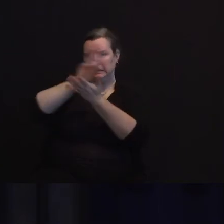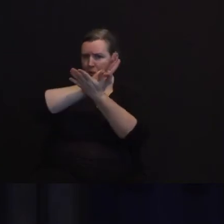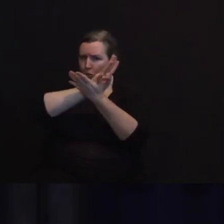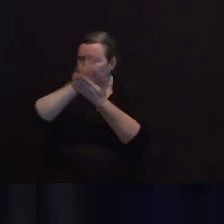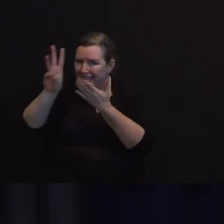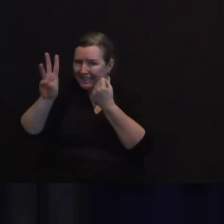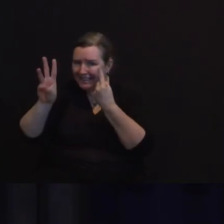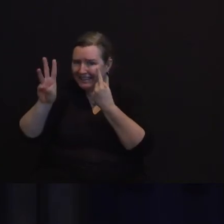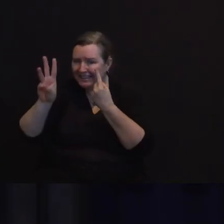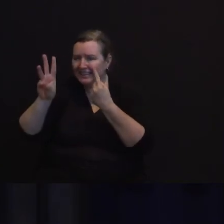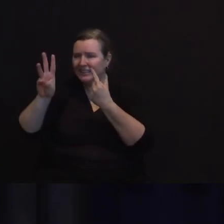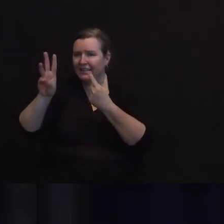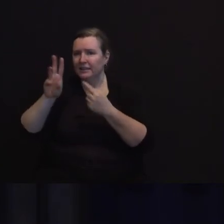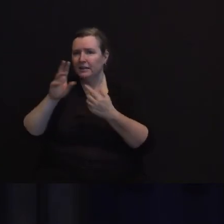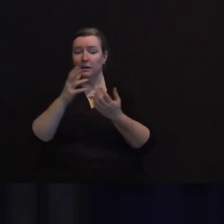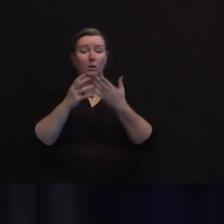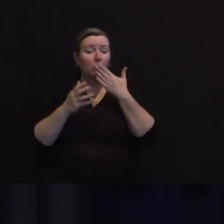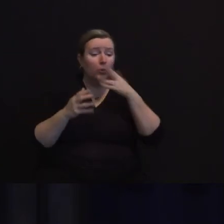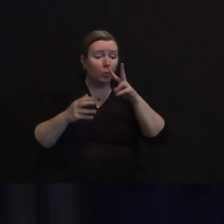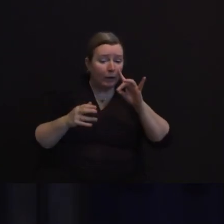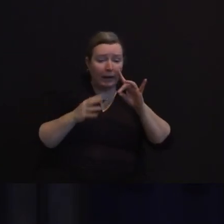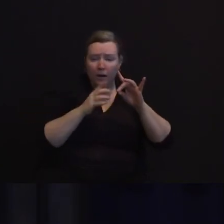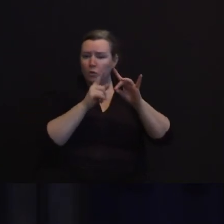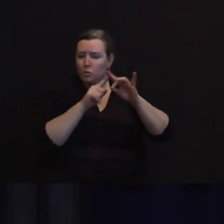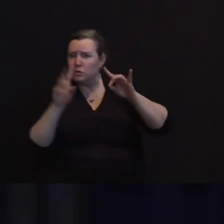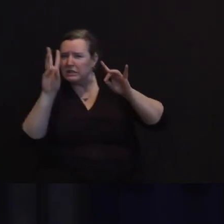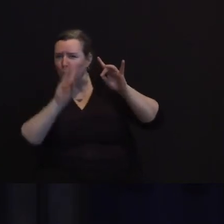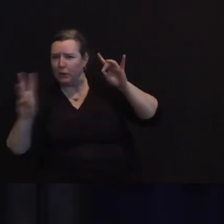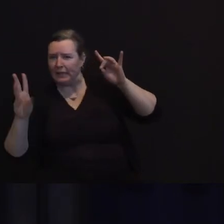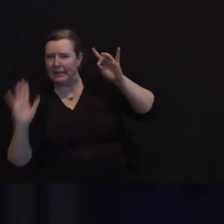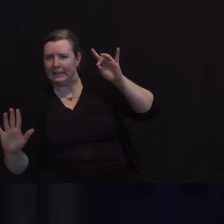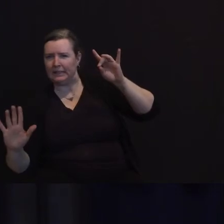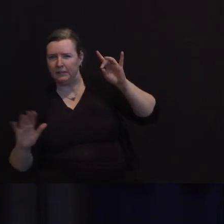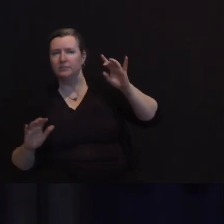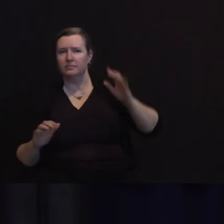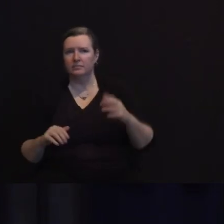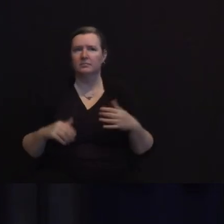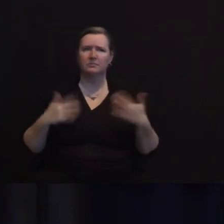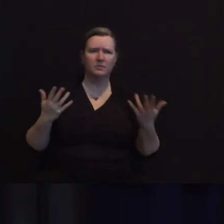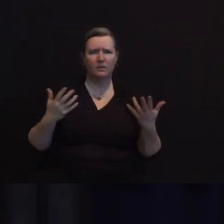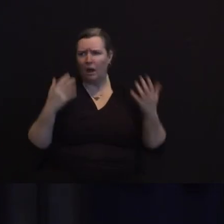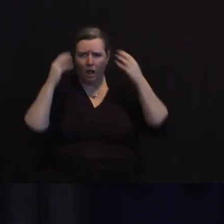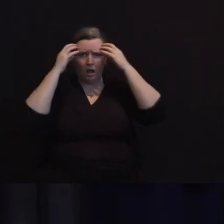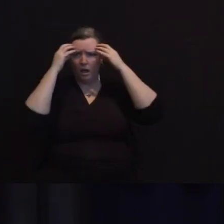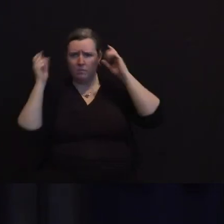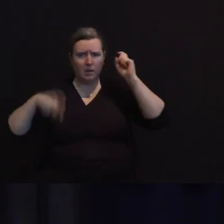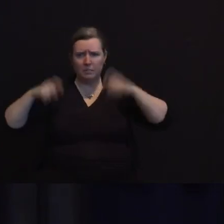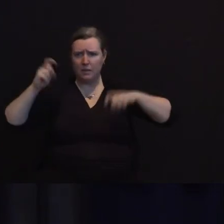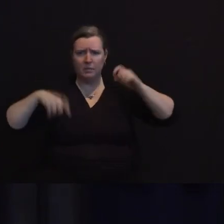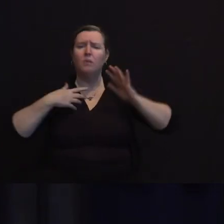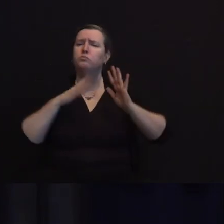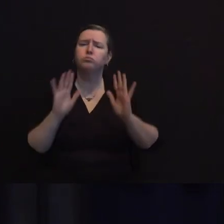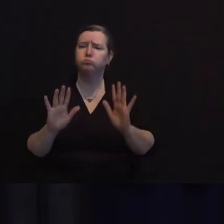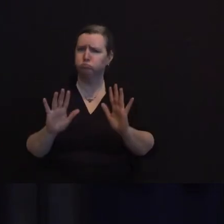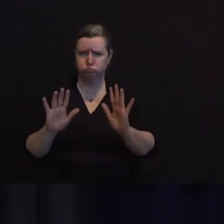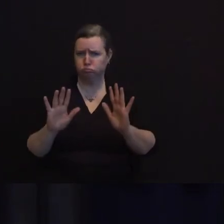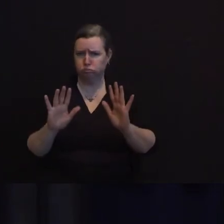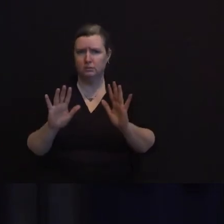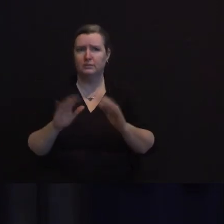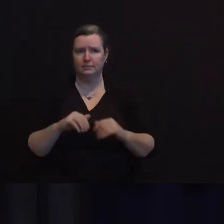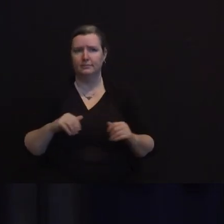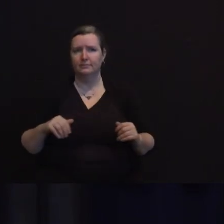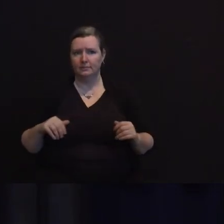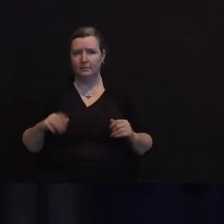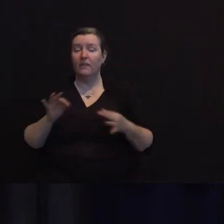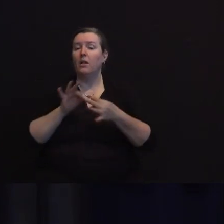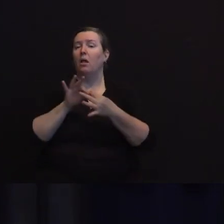should get your second dose. So they prefer 21 and 28 days, but if it has to be stretched out, they didn't want